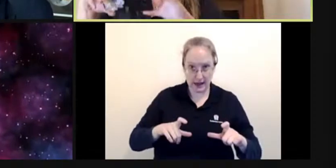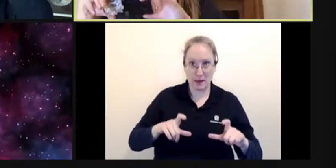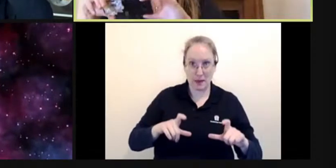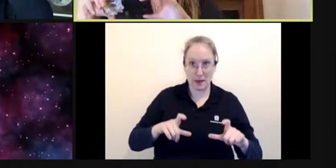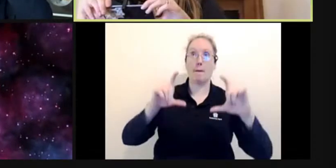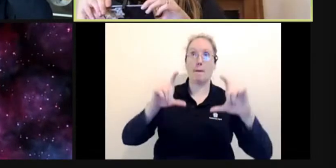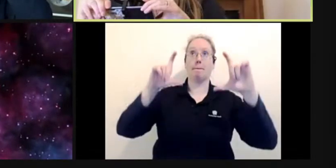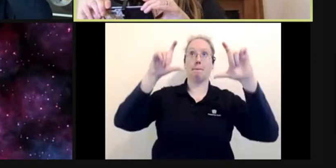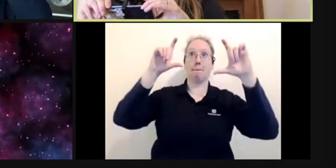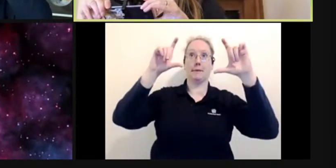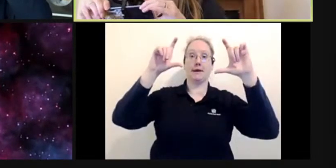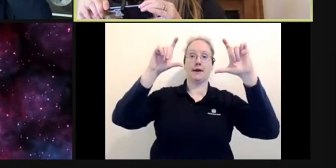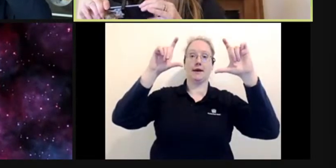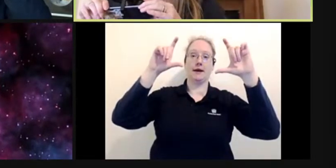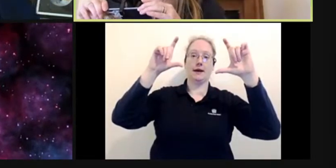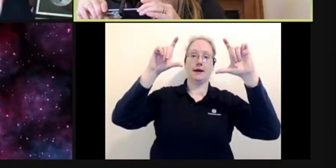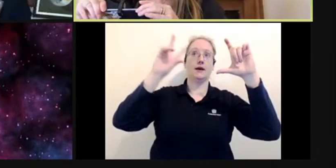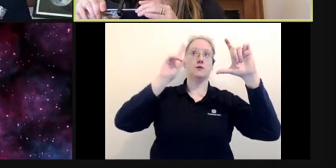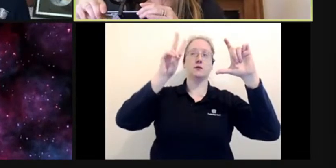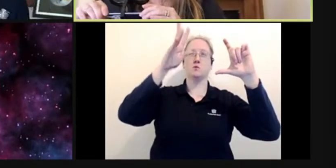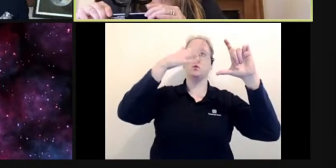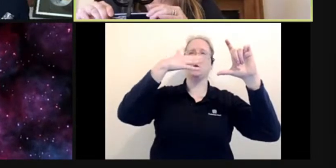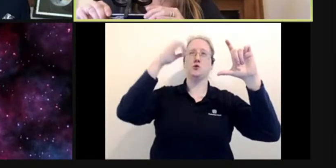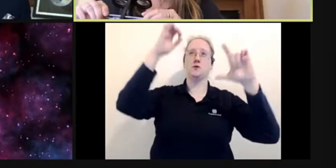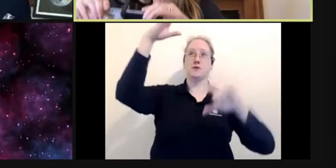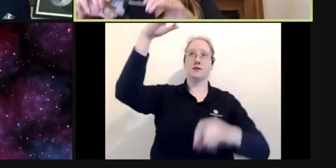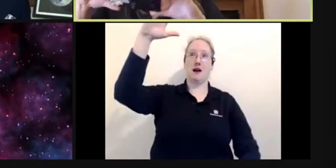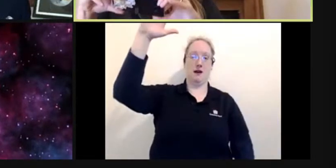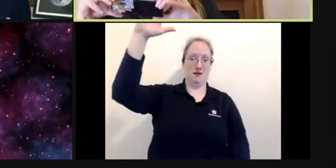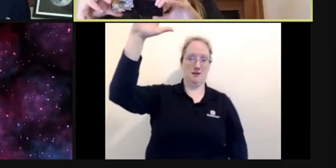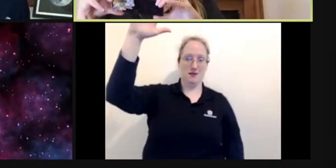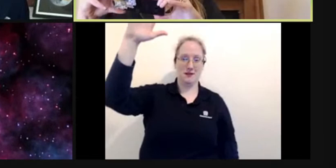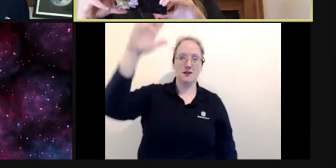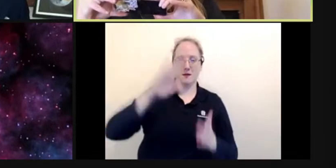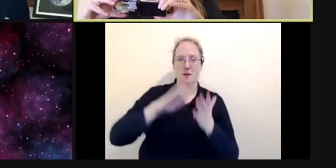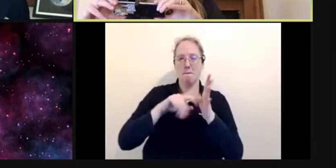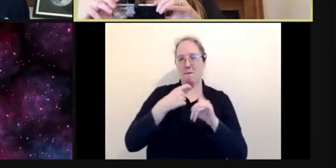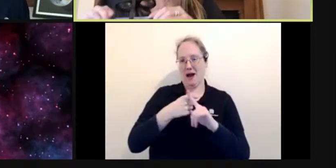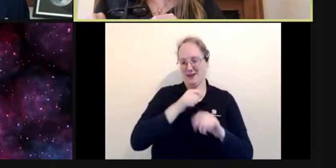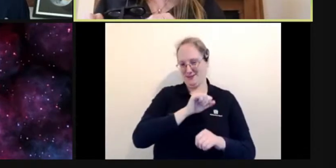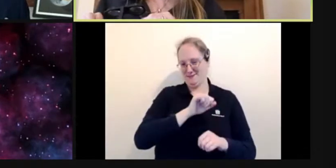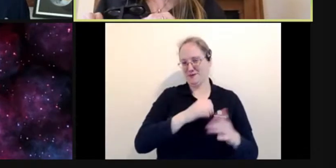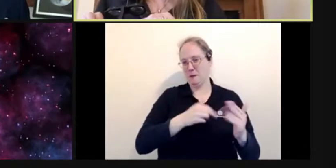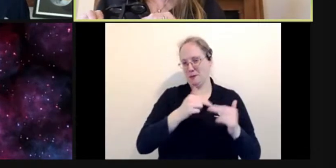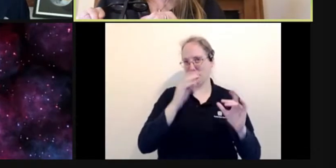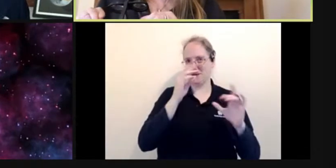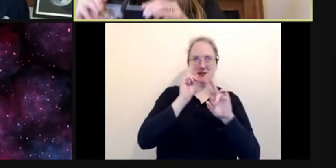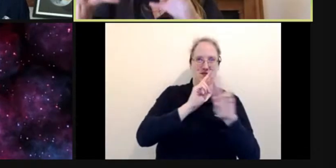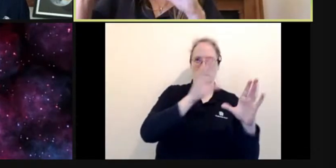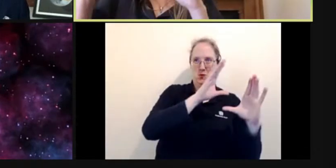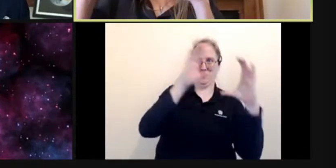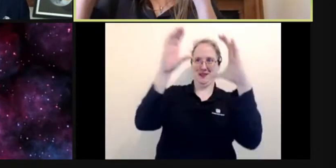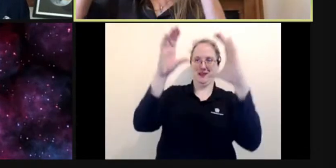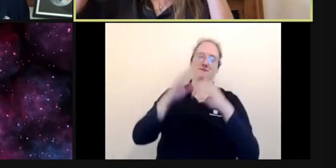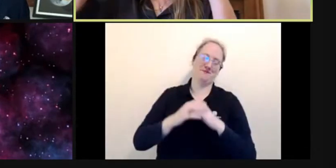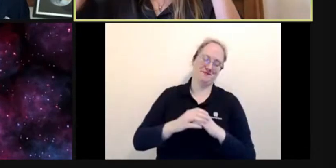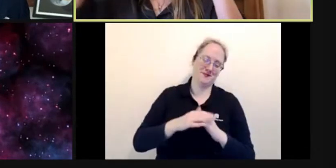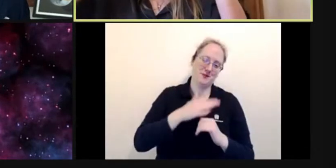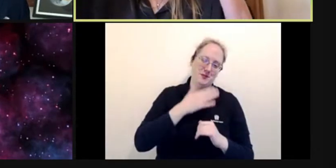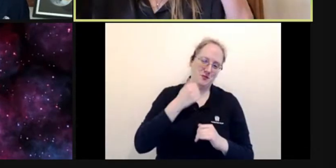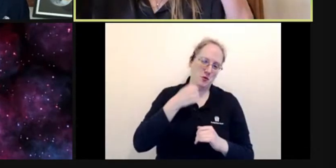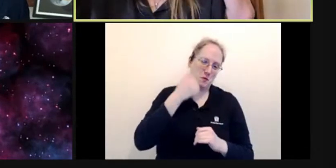going to see this beautiful star that Mark, our developer, built. It's so gorgeous. Of course, they're purple. Let's be